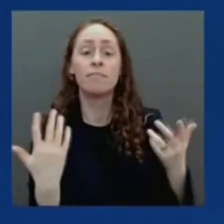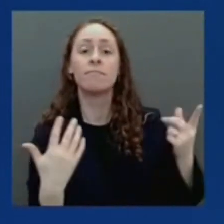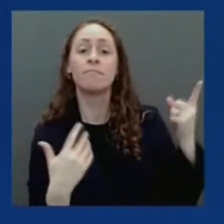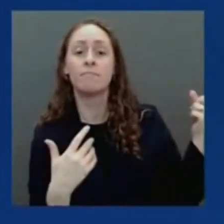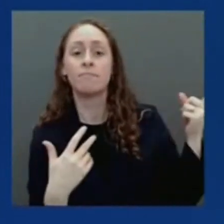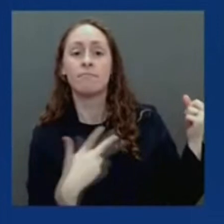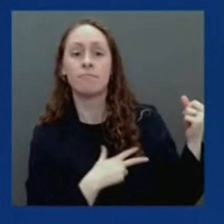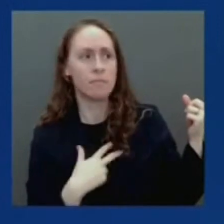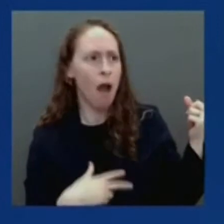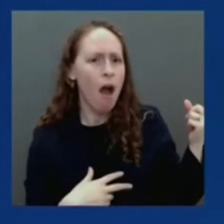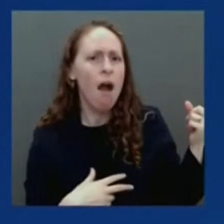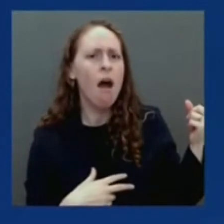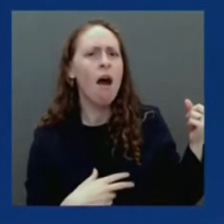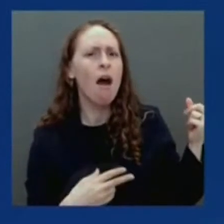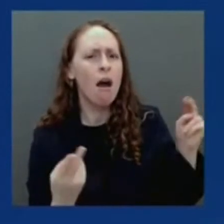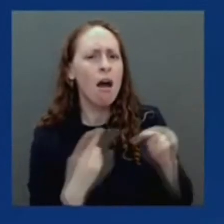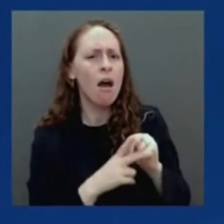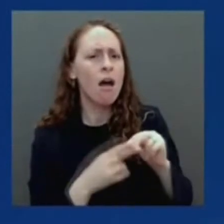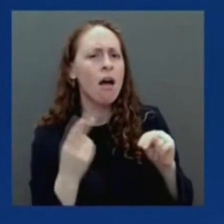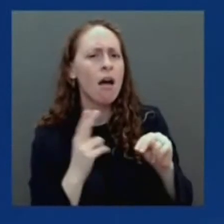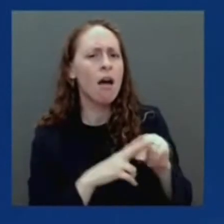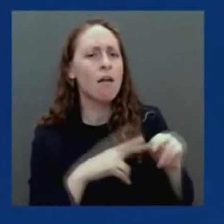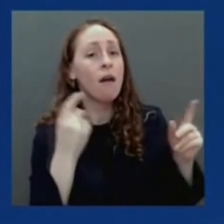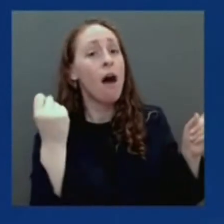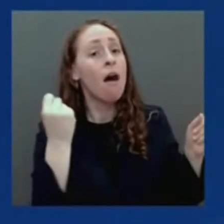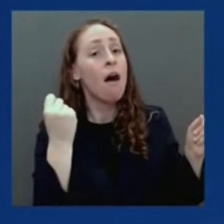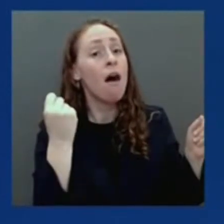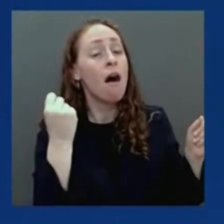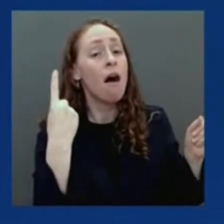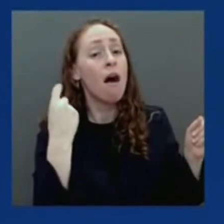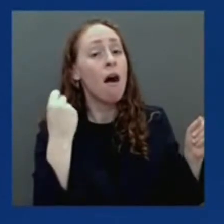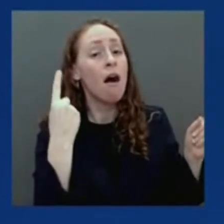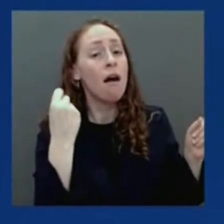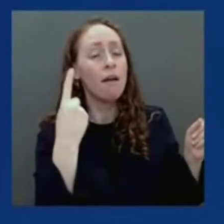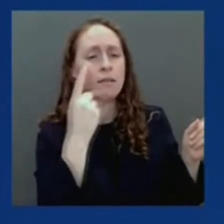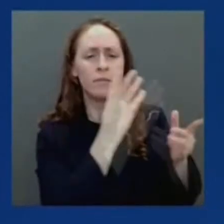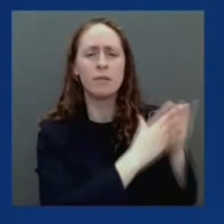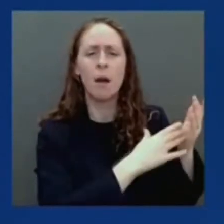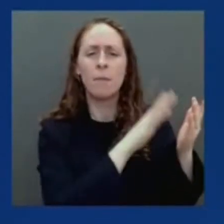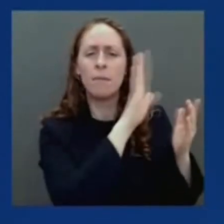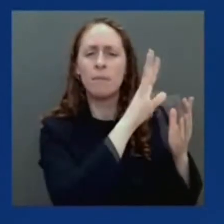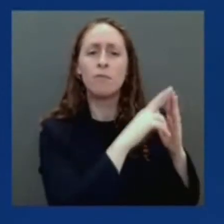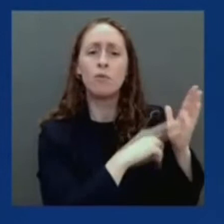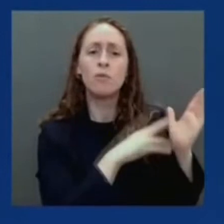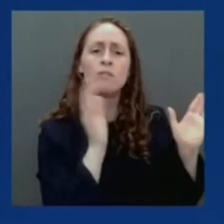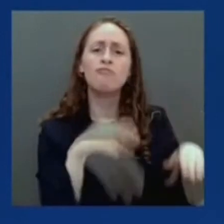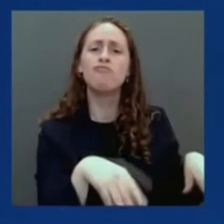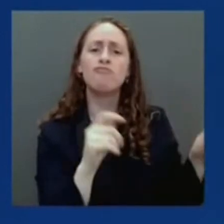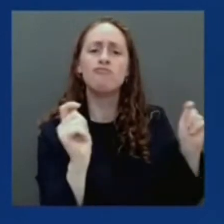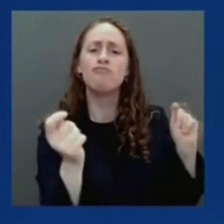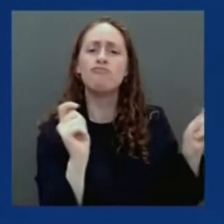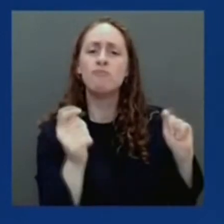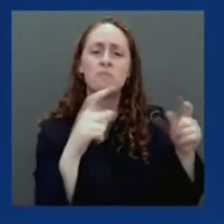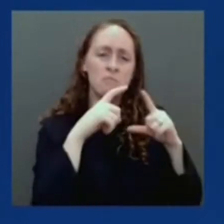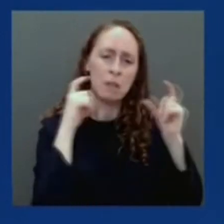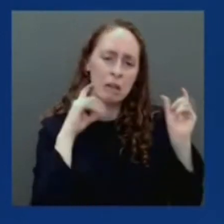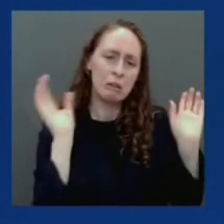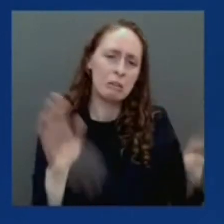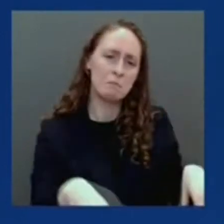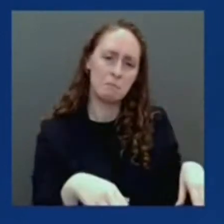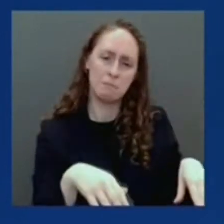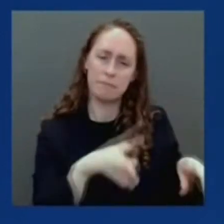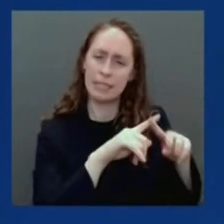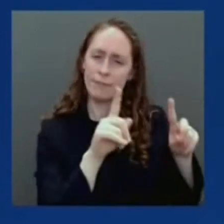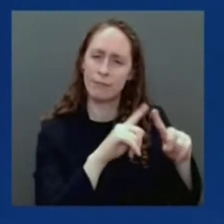place, among the reasons. Jeff, can I add Please, one Dr. point Murphy. to make a question? Meg, at the heart of your question, I think is something that many parents